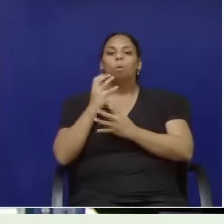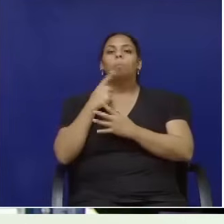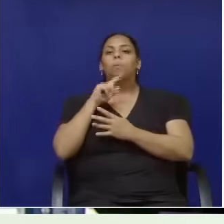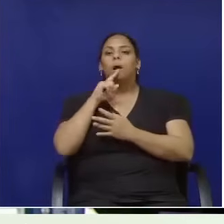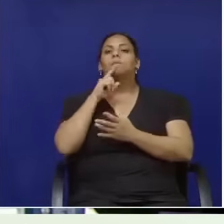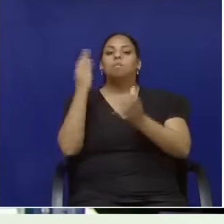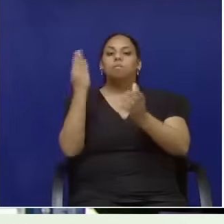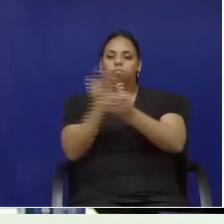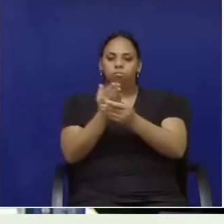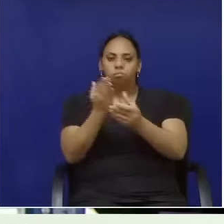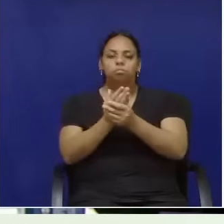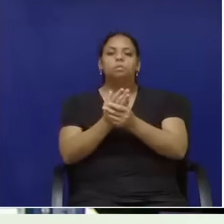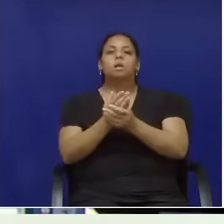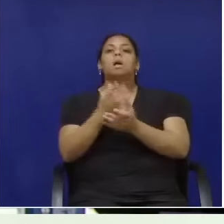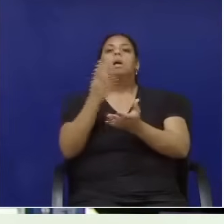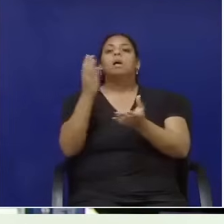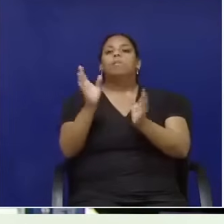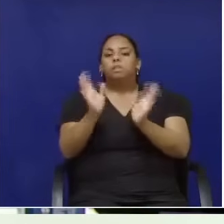been opened.